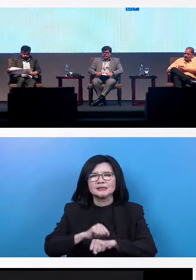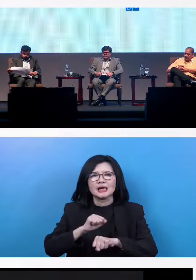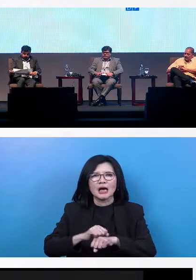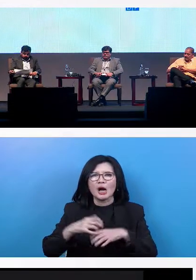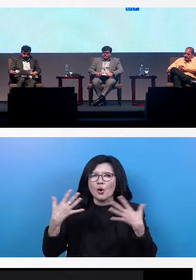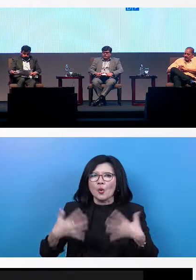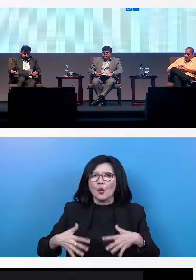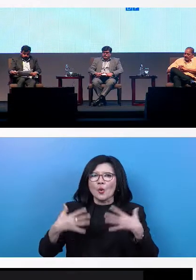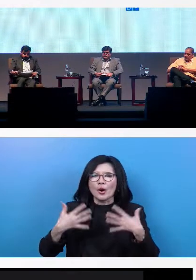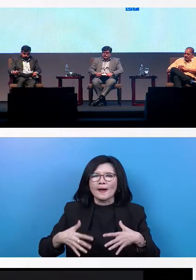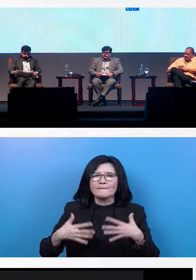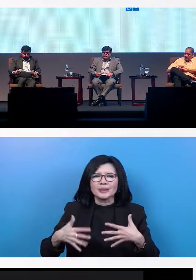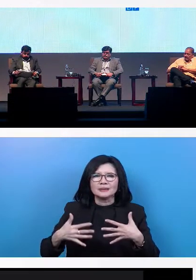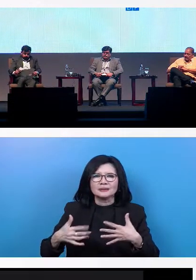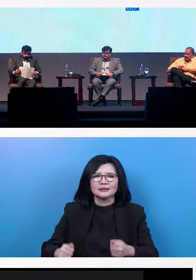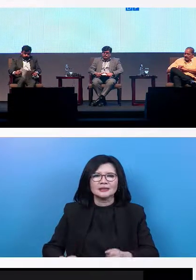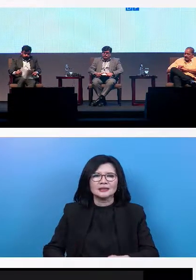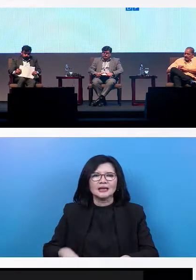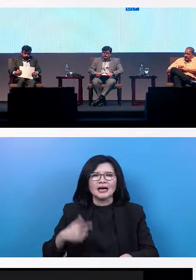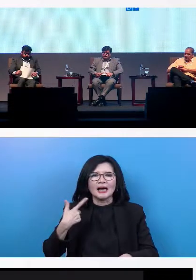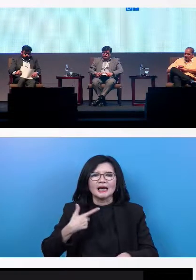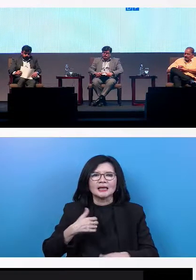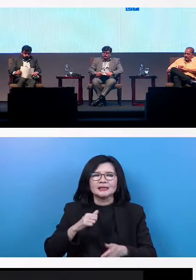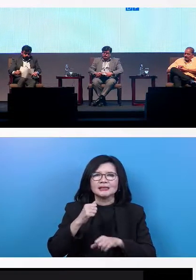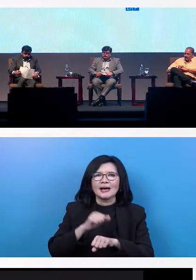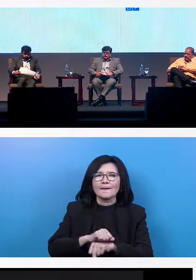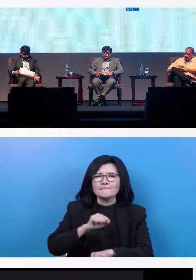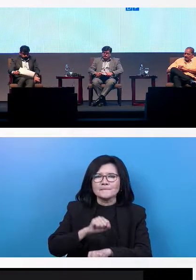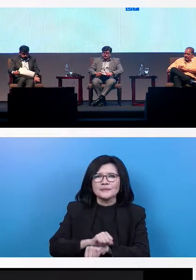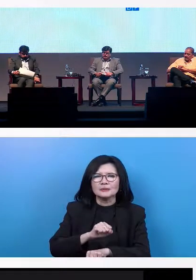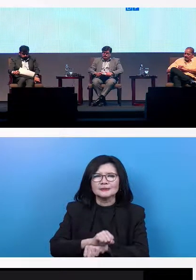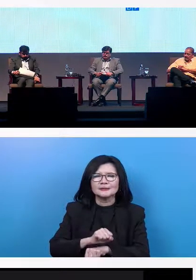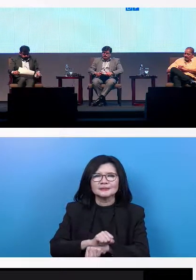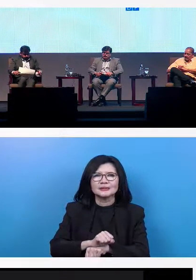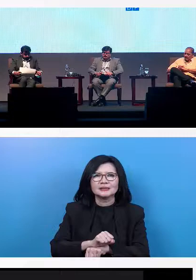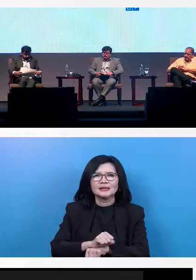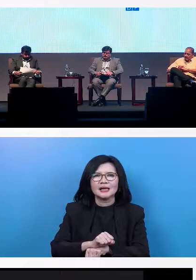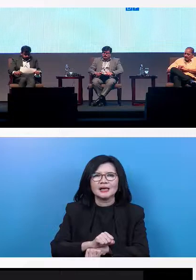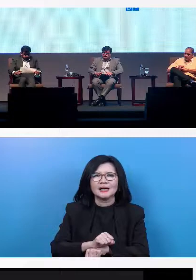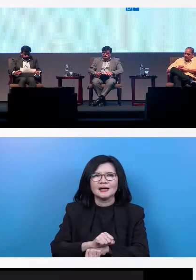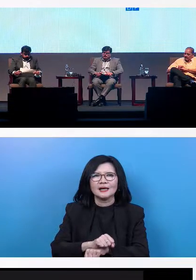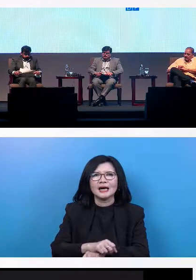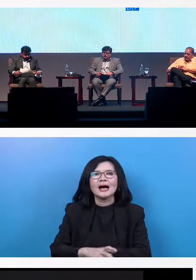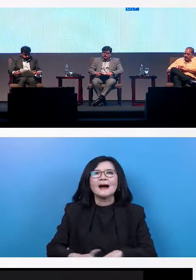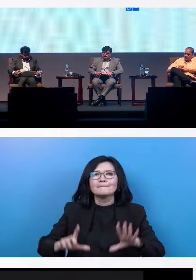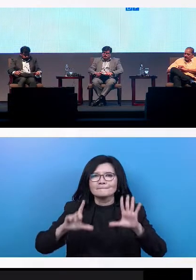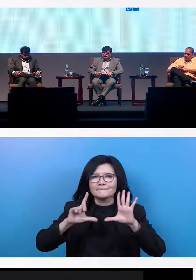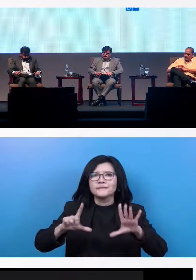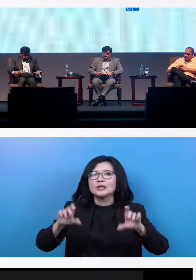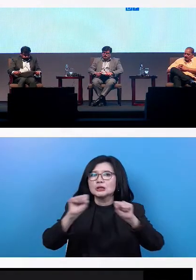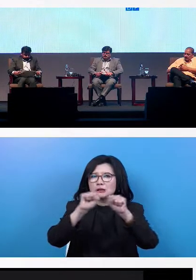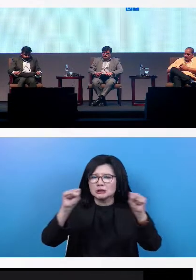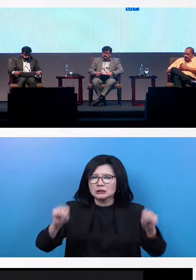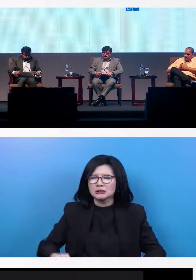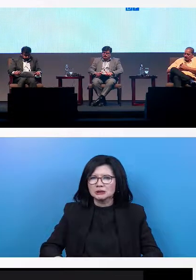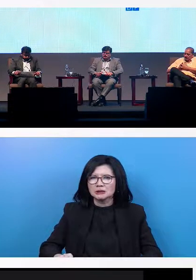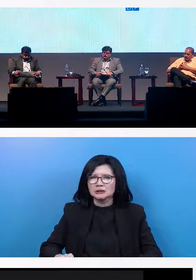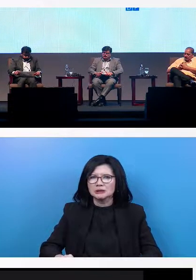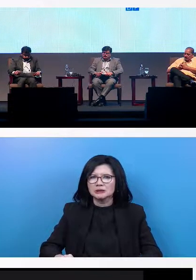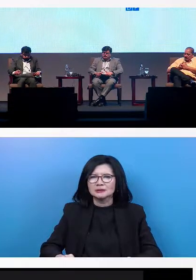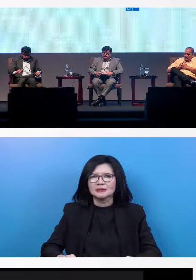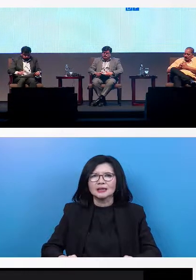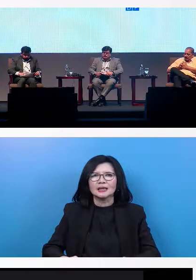now as to how to self-test all of these 7 mechanisms. We hope to launch that in